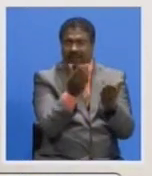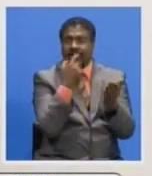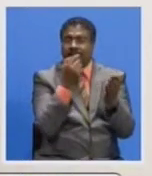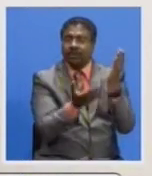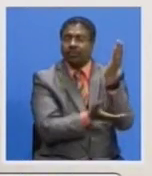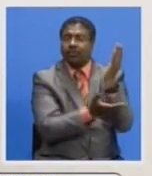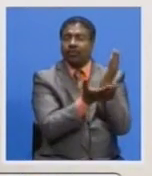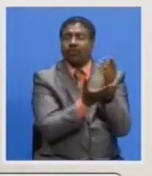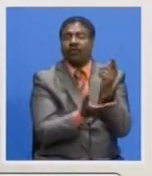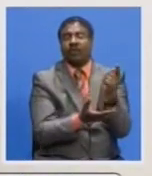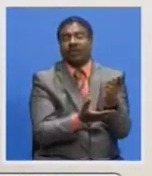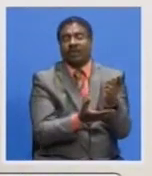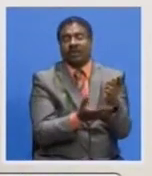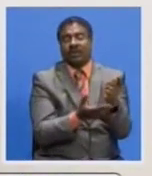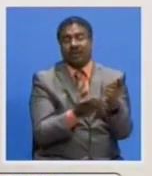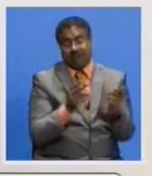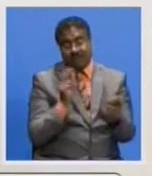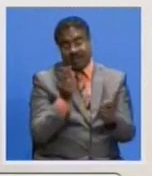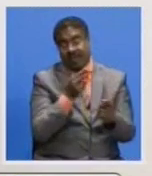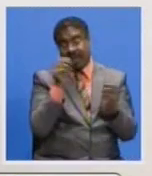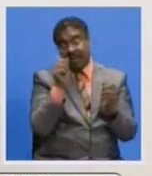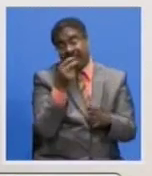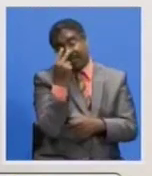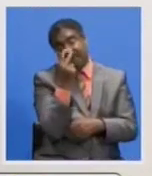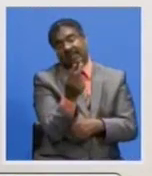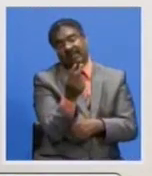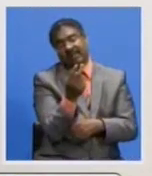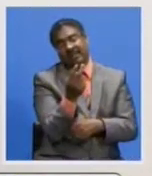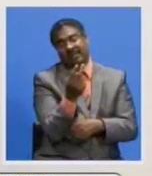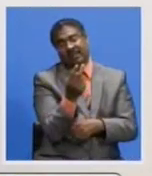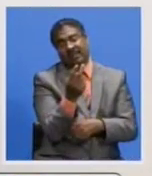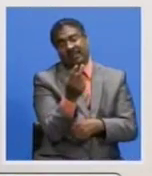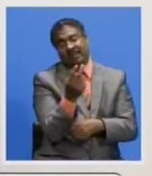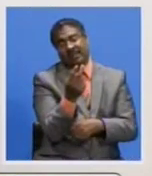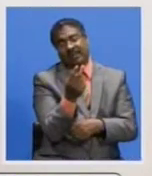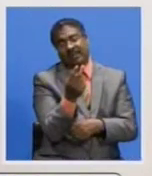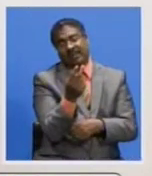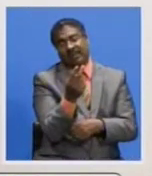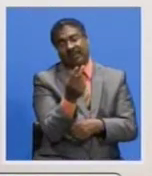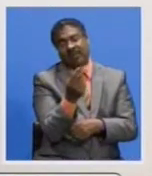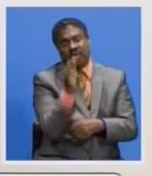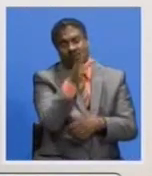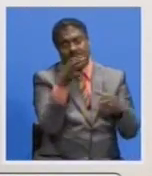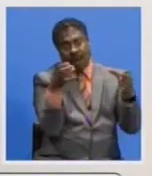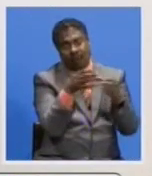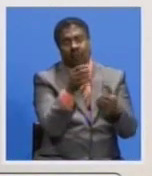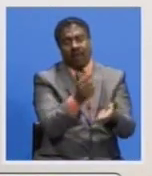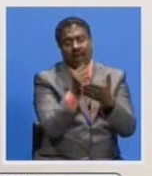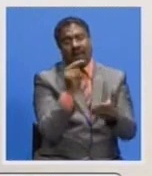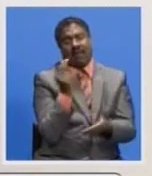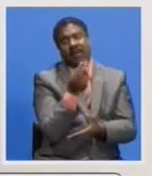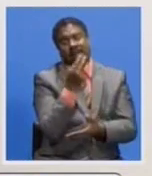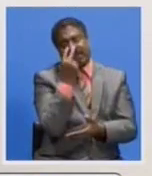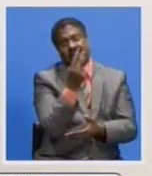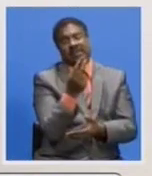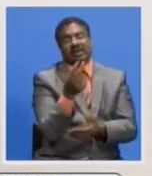so that we see how we can ride on the capacity of the councils to help us do,